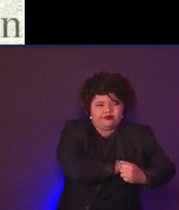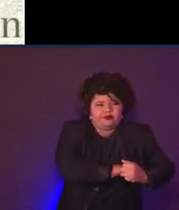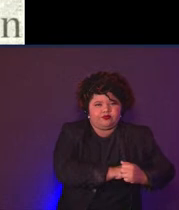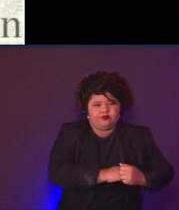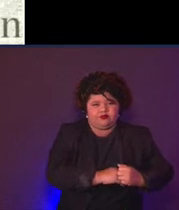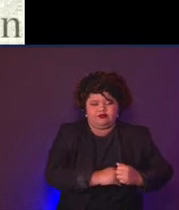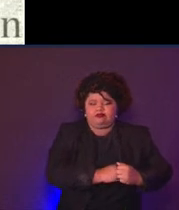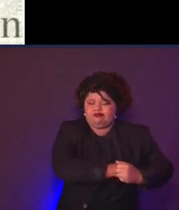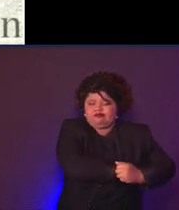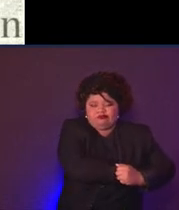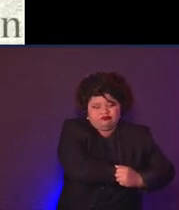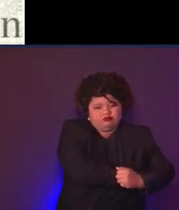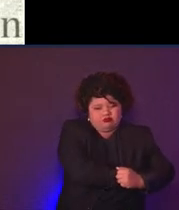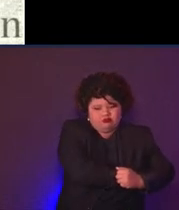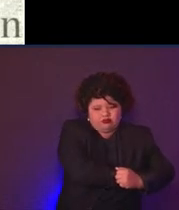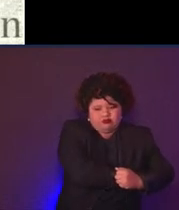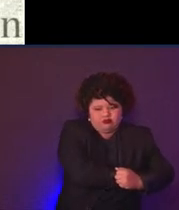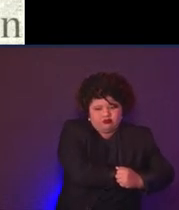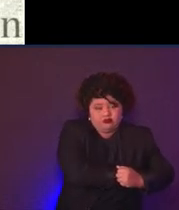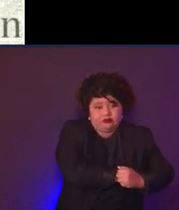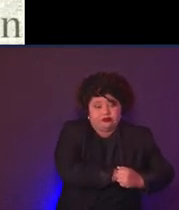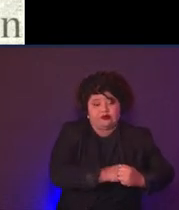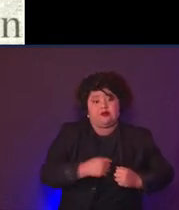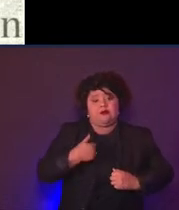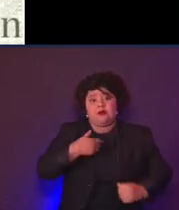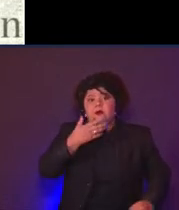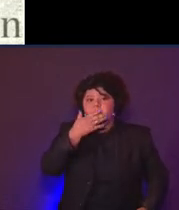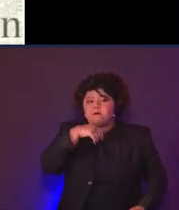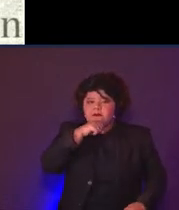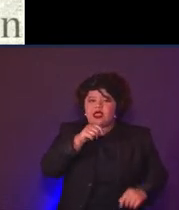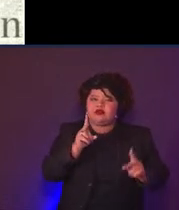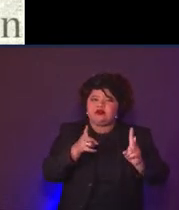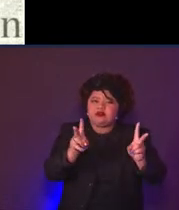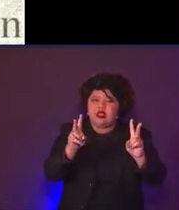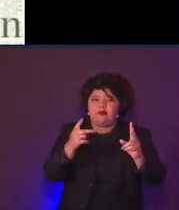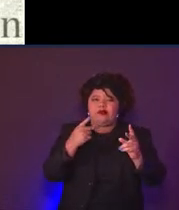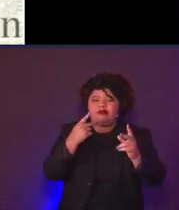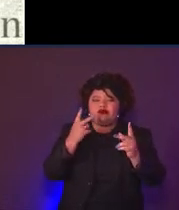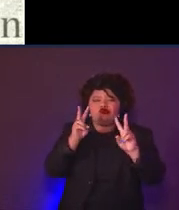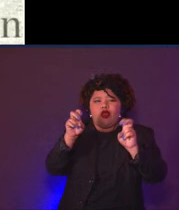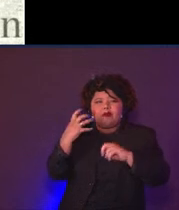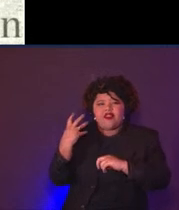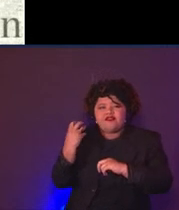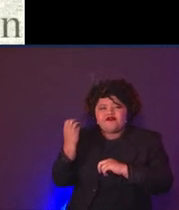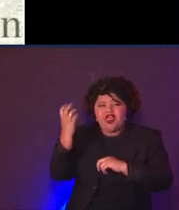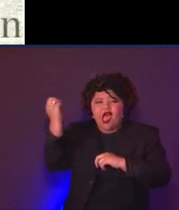my dad would always talk about his trips to Miami when I was little. And